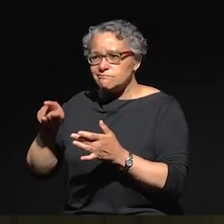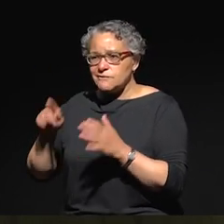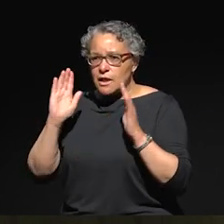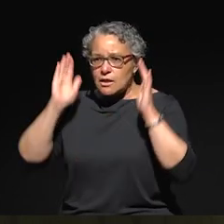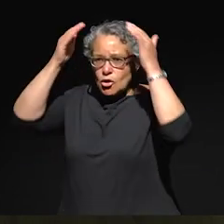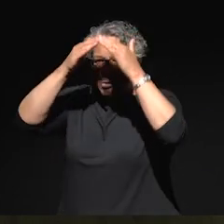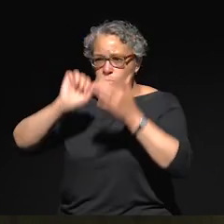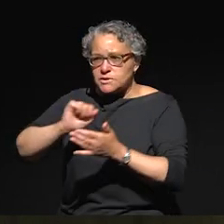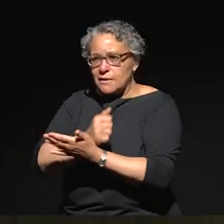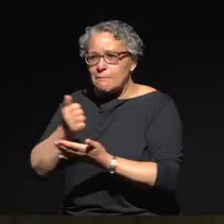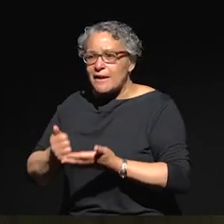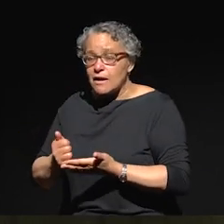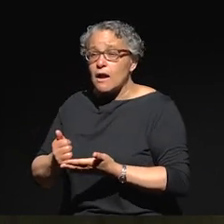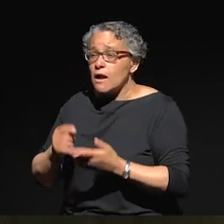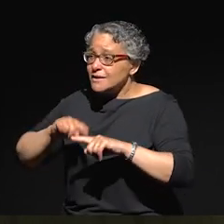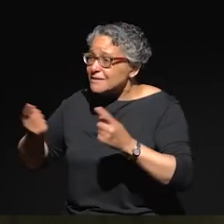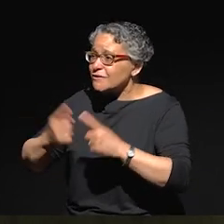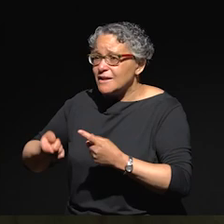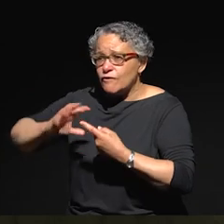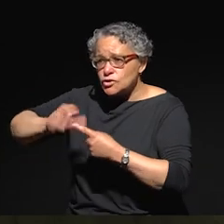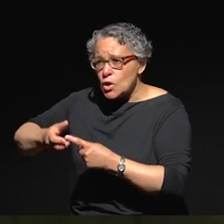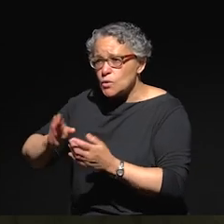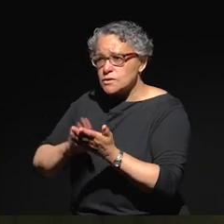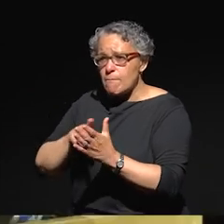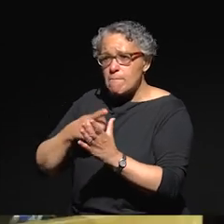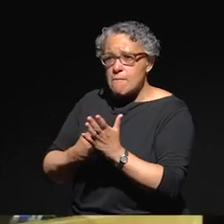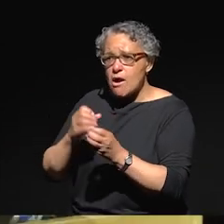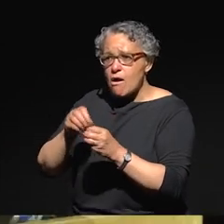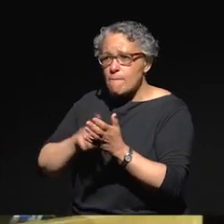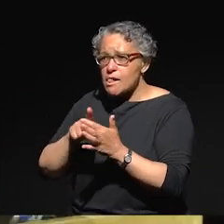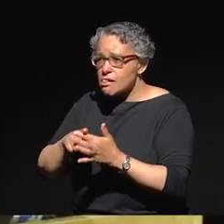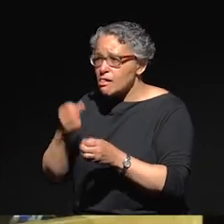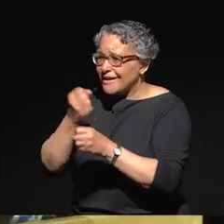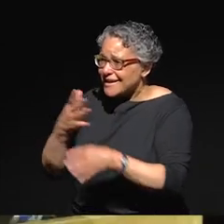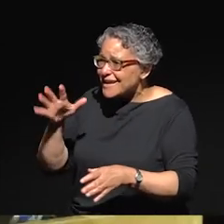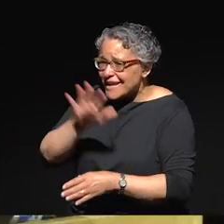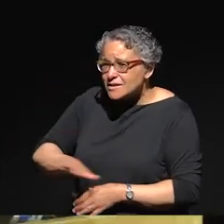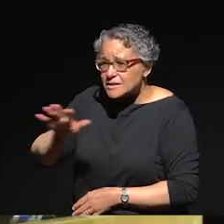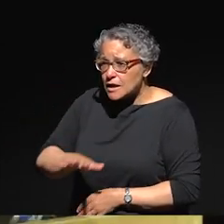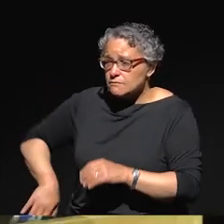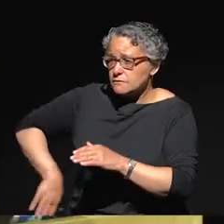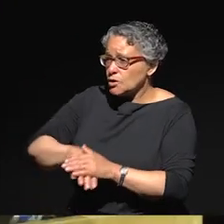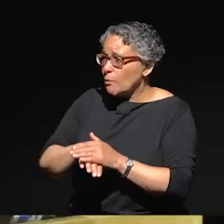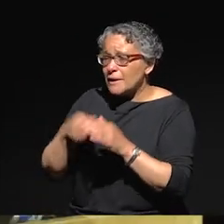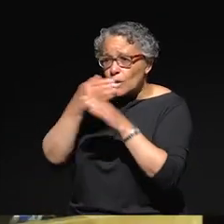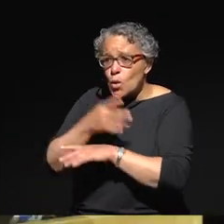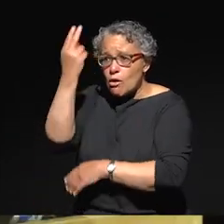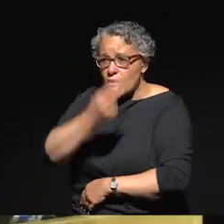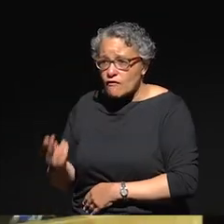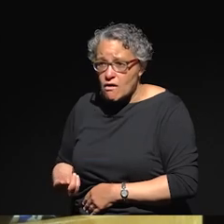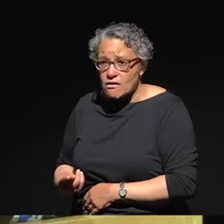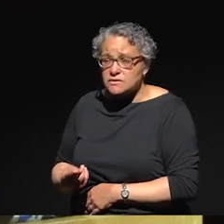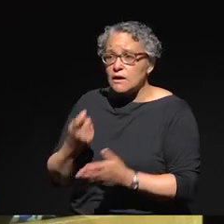stone, marble and other stone is used, gilding, and it's really a total work of art. Raphael